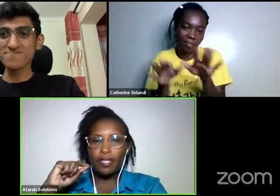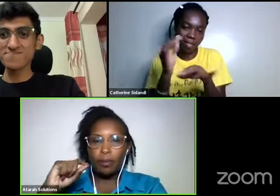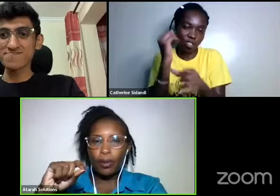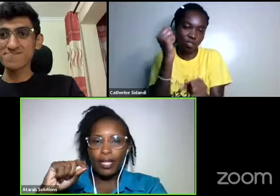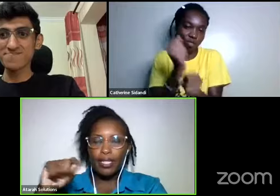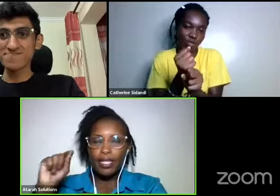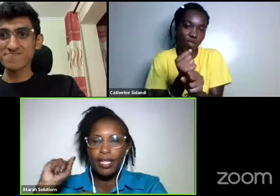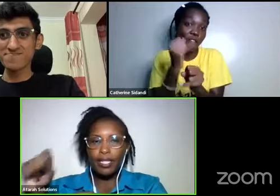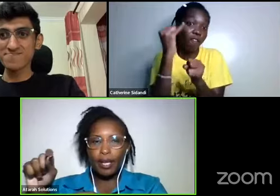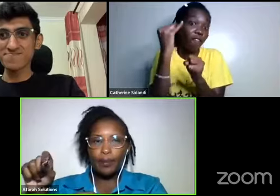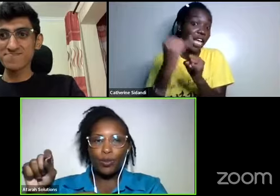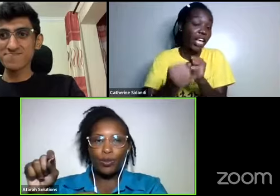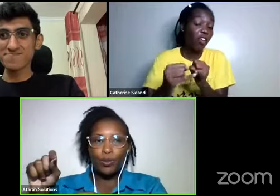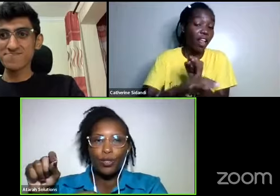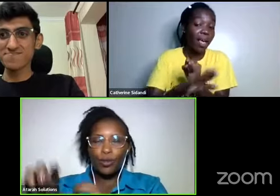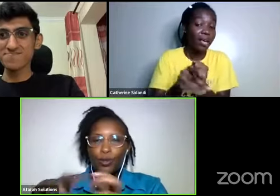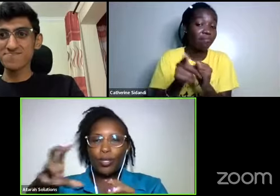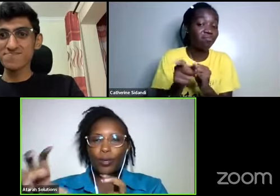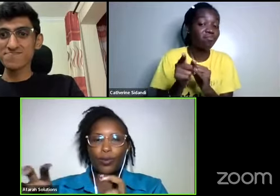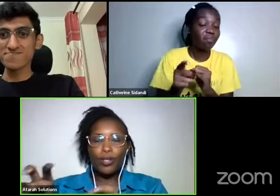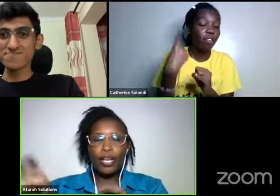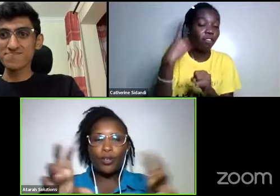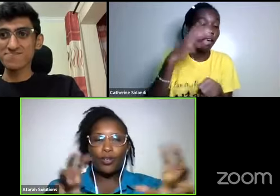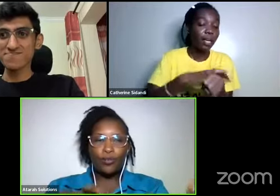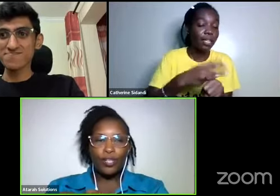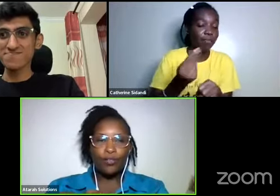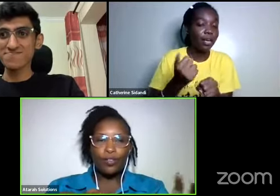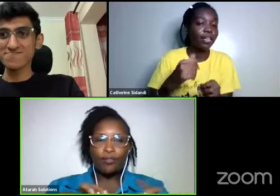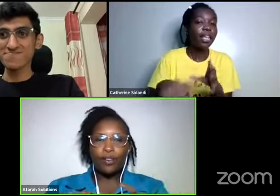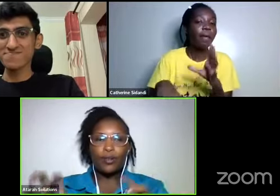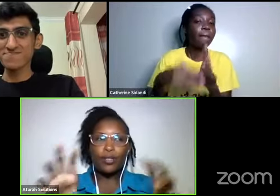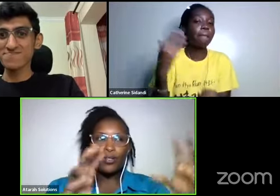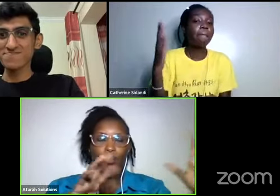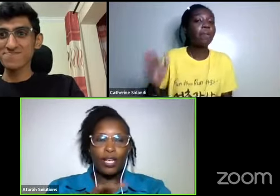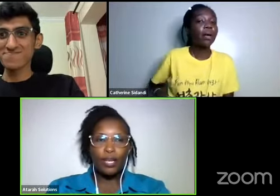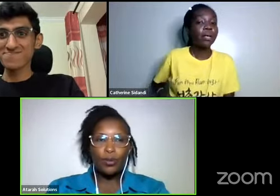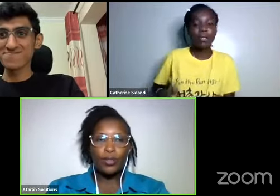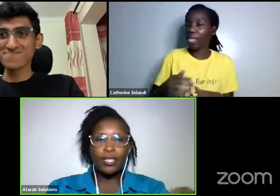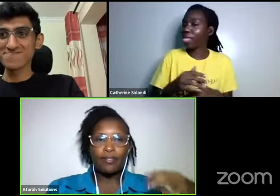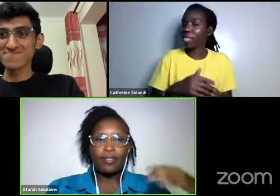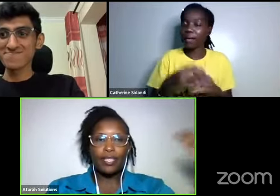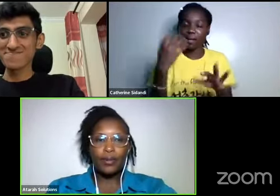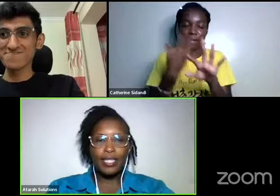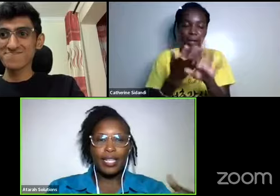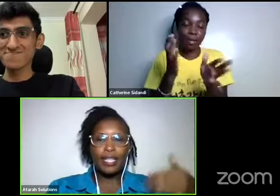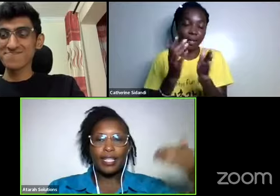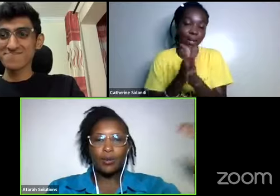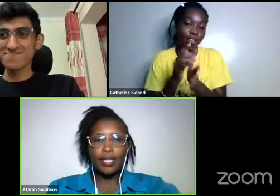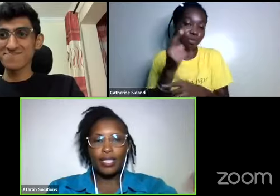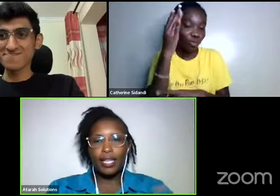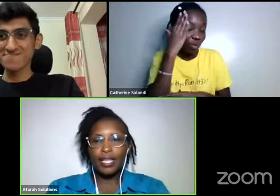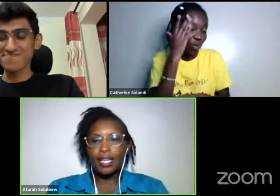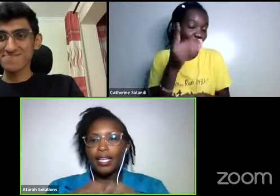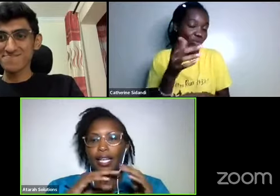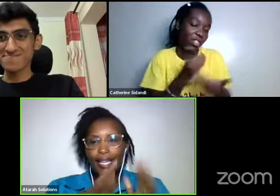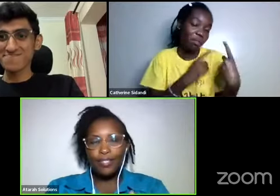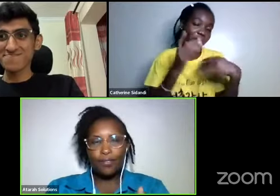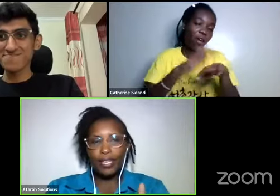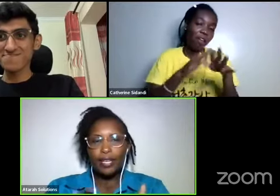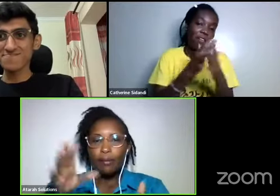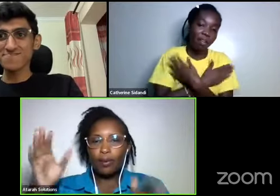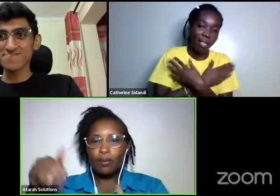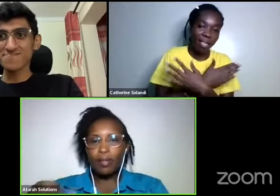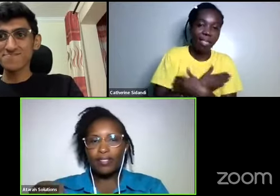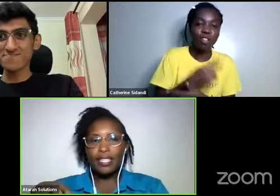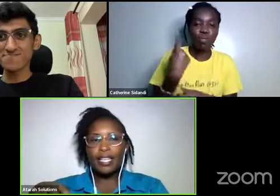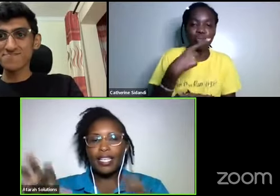that person's pocket is up to you. So the way you rely on your friends for referrals, you rely on good service, they will tell another, who will tell another, that's